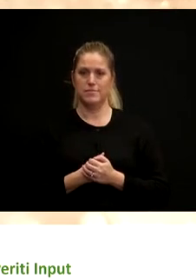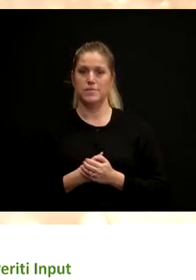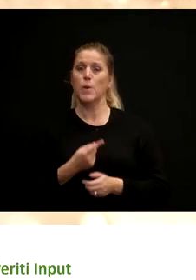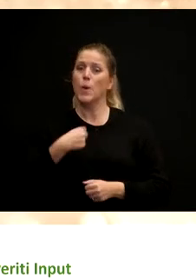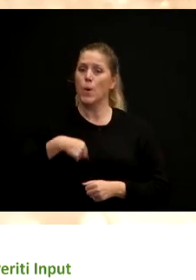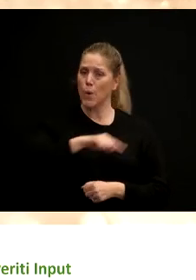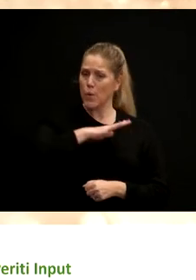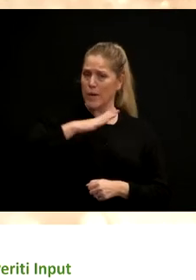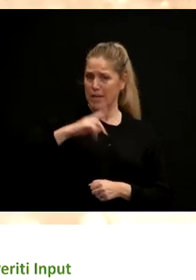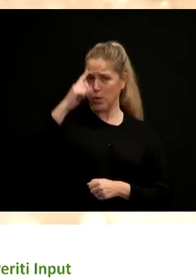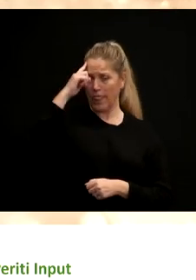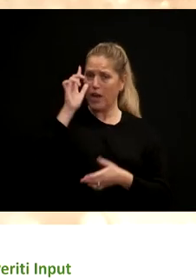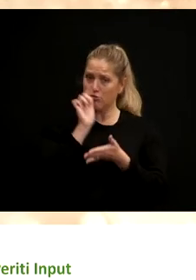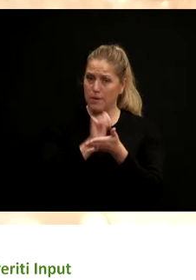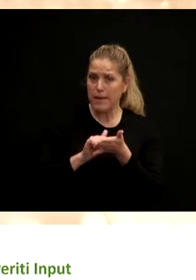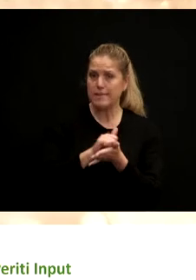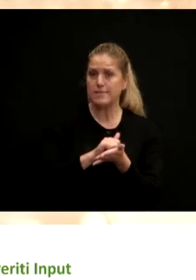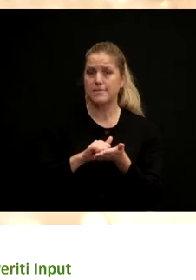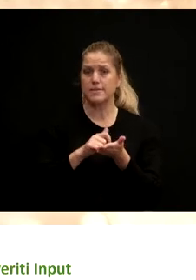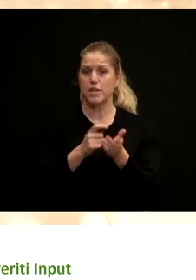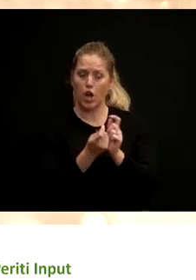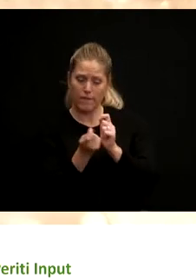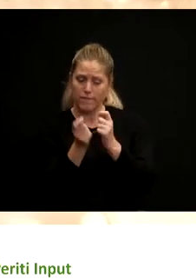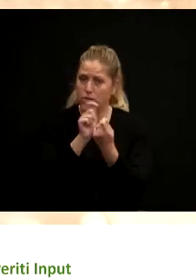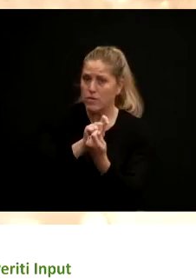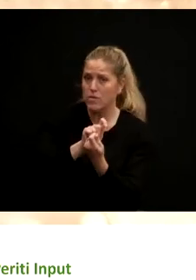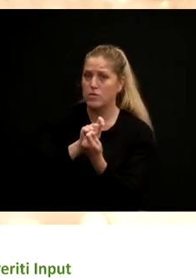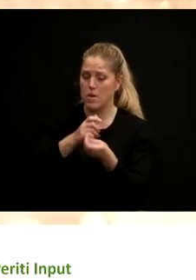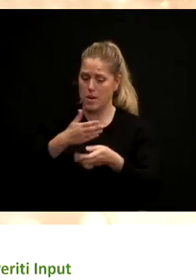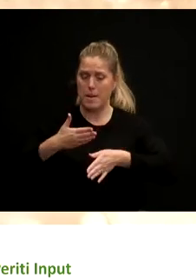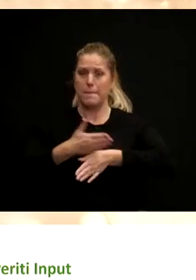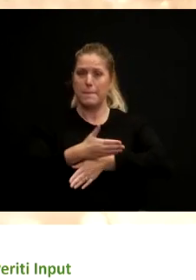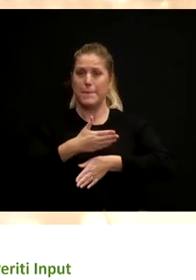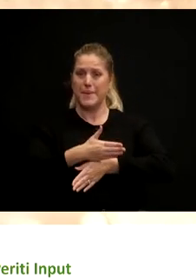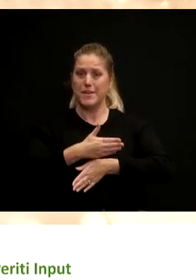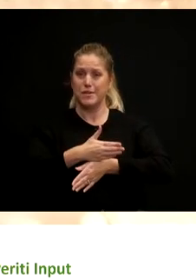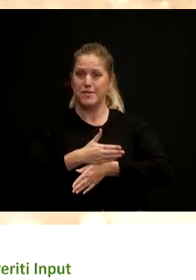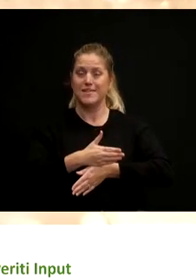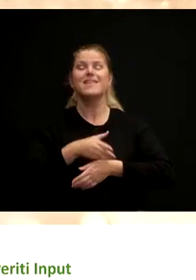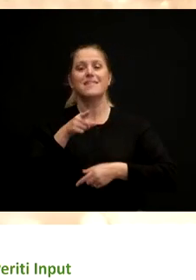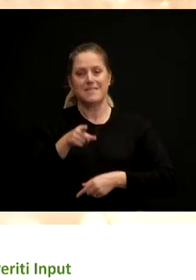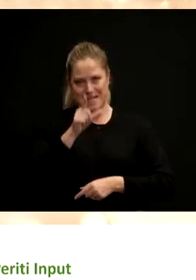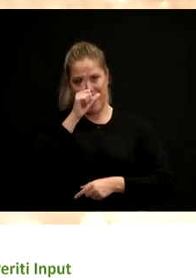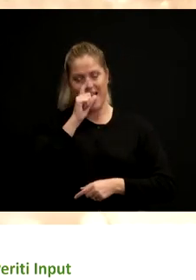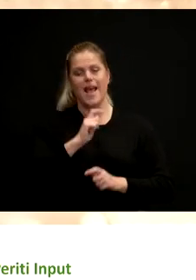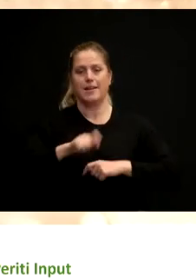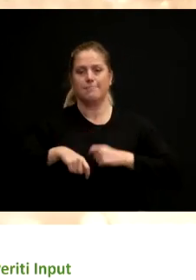mission, the life of discipleship emerges and flourishes.